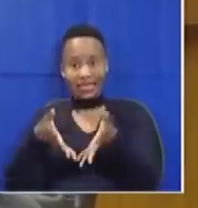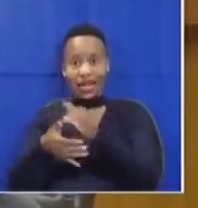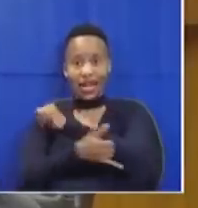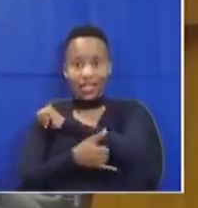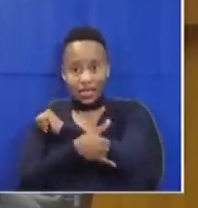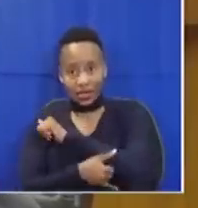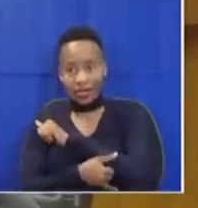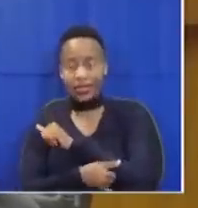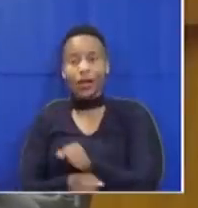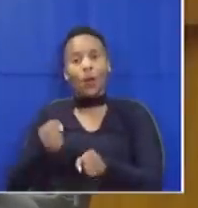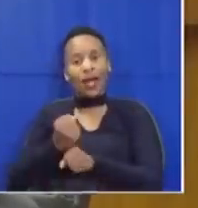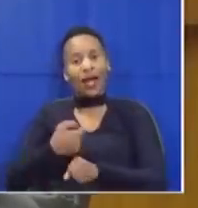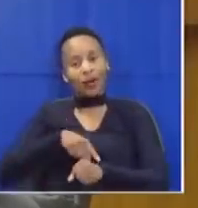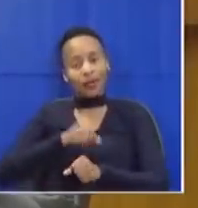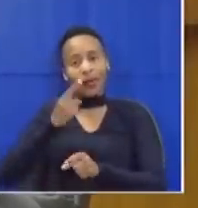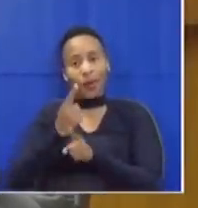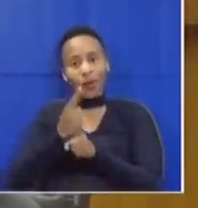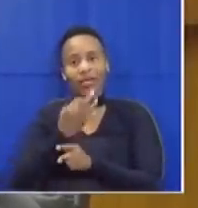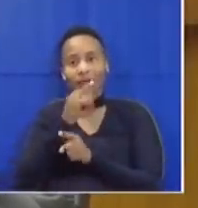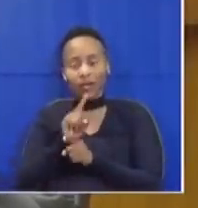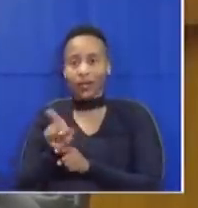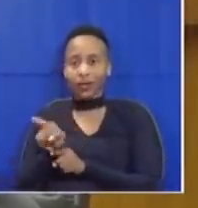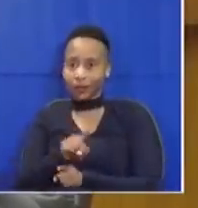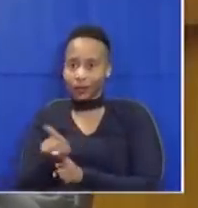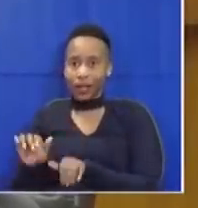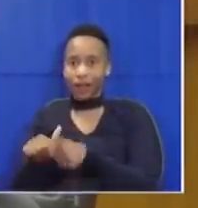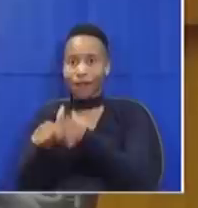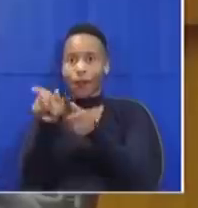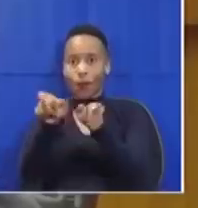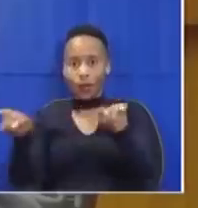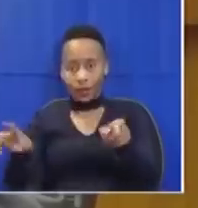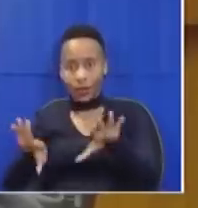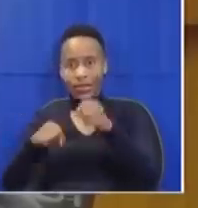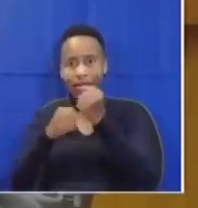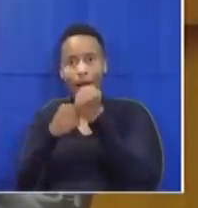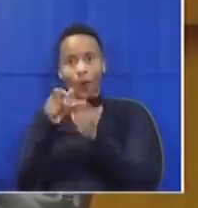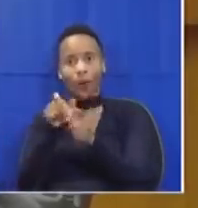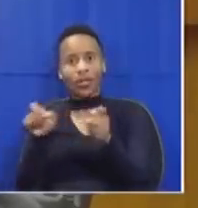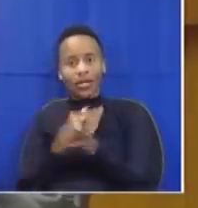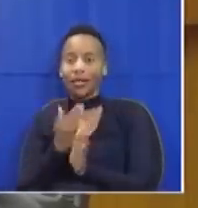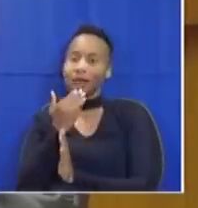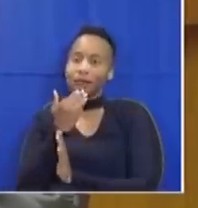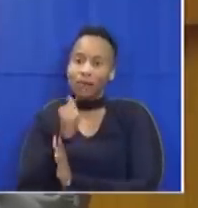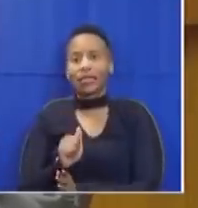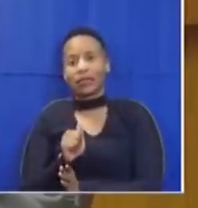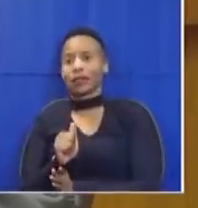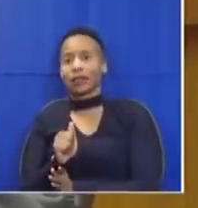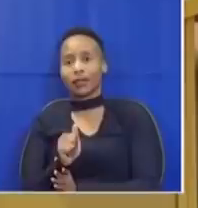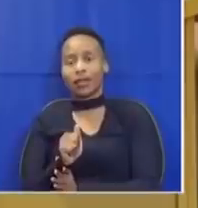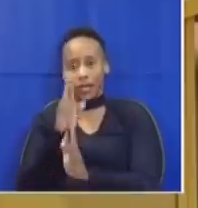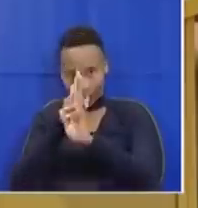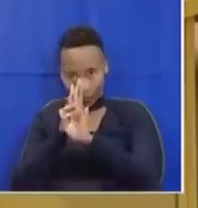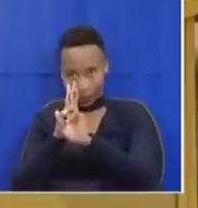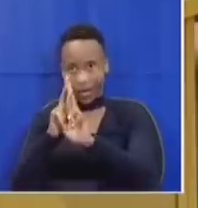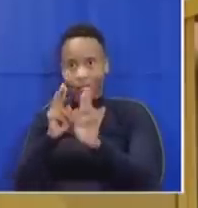to continuously say to our followers and supporters, please not to break the law.